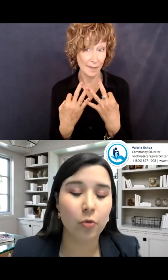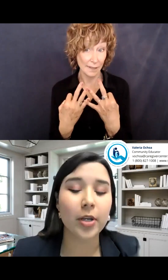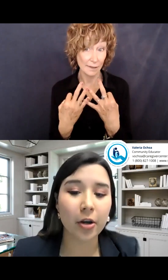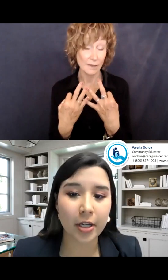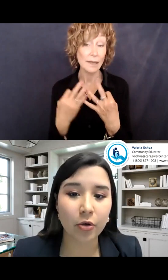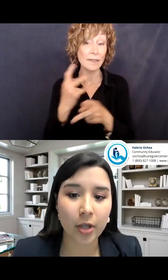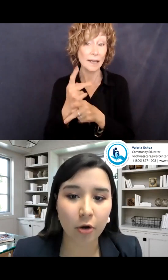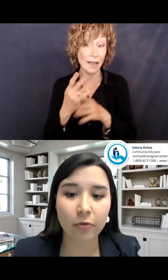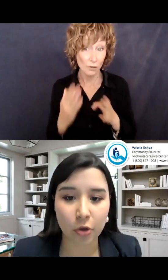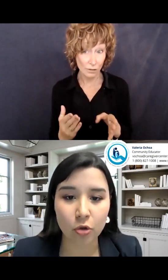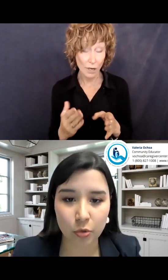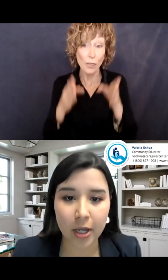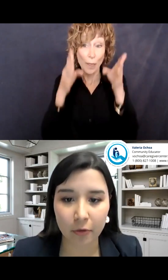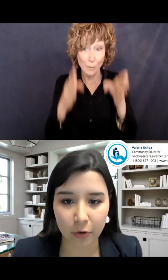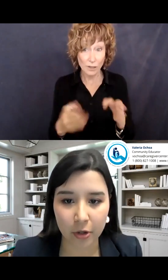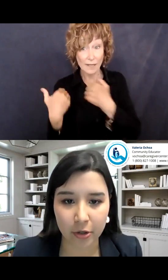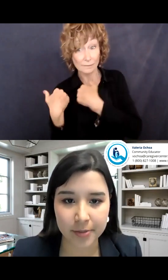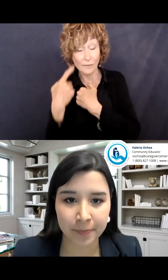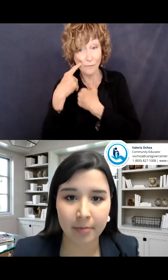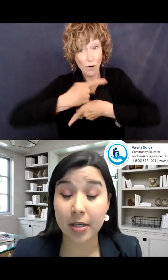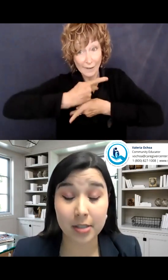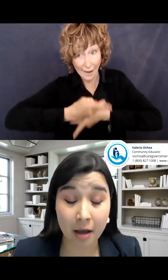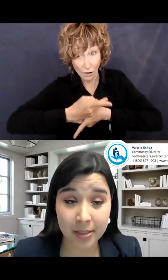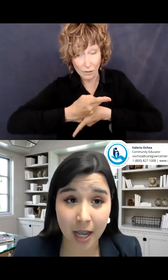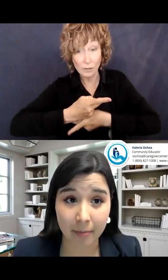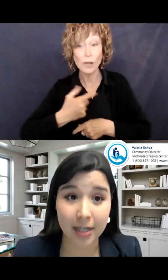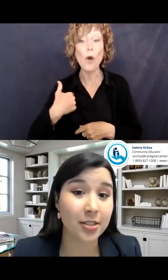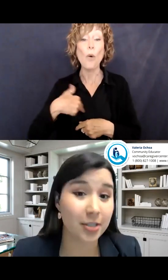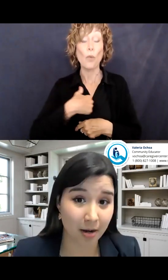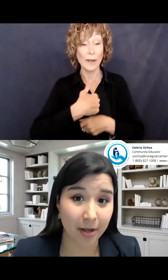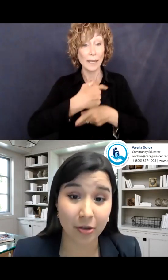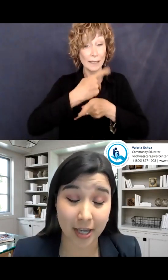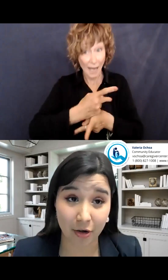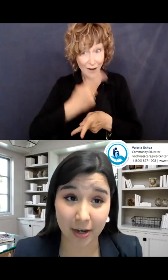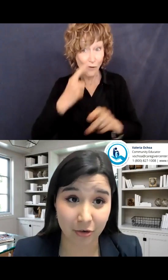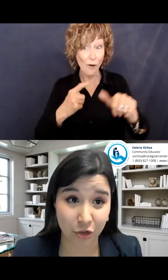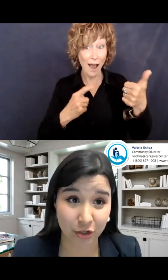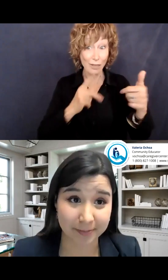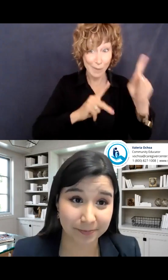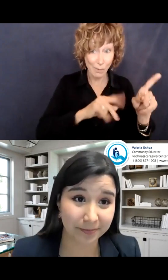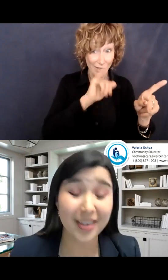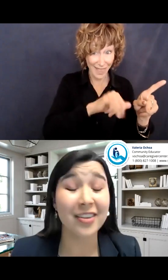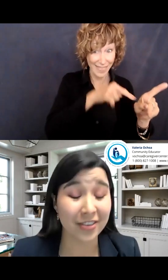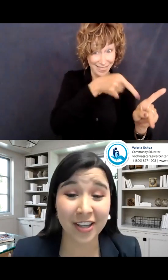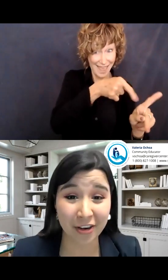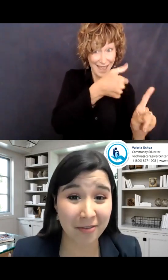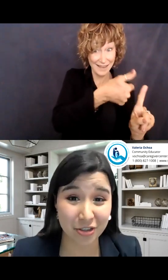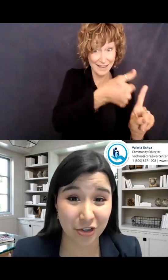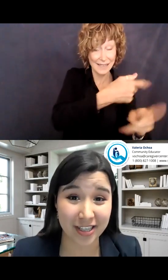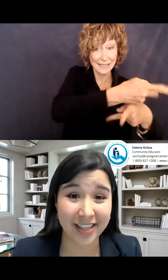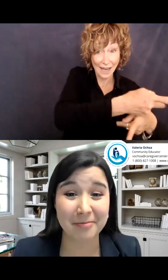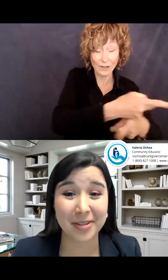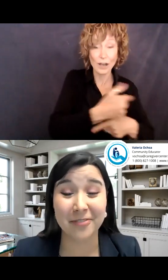caring. We are here to care for those who care for others, because oftentimes, let's talk about the caregiver journey. The